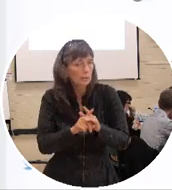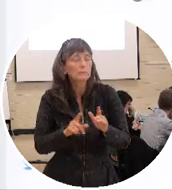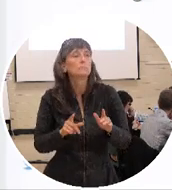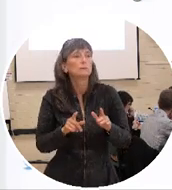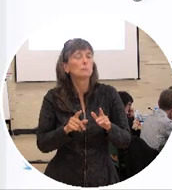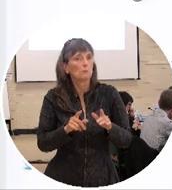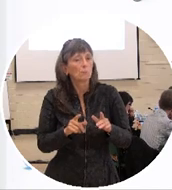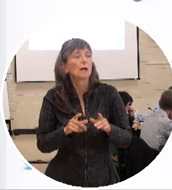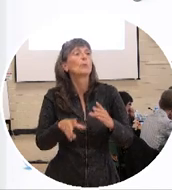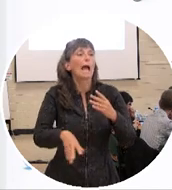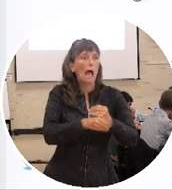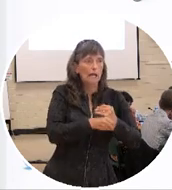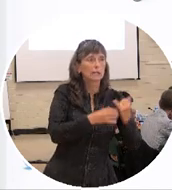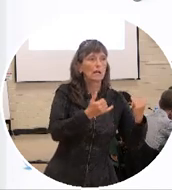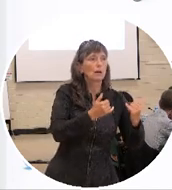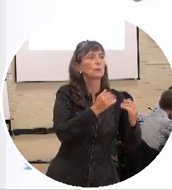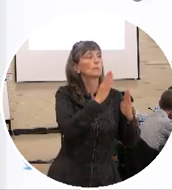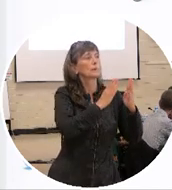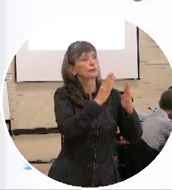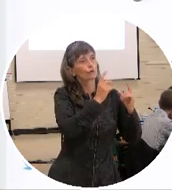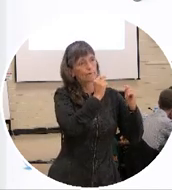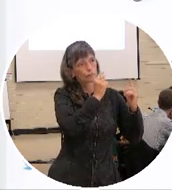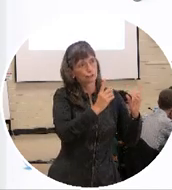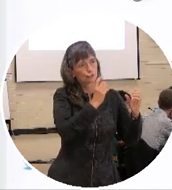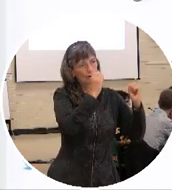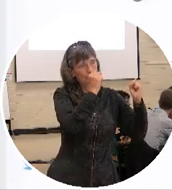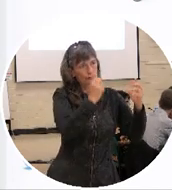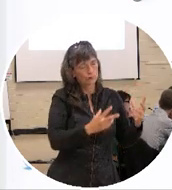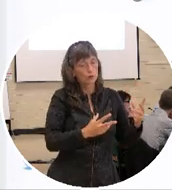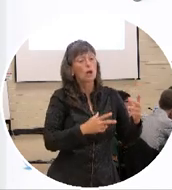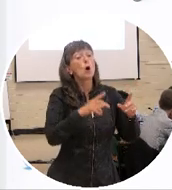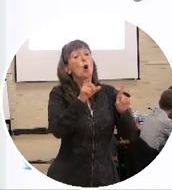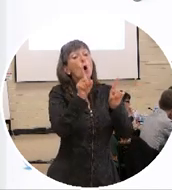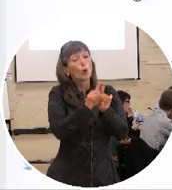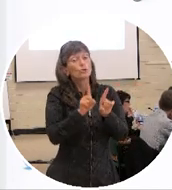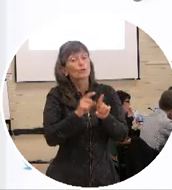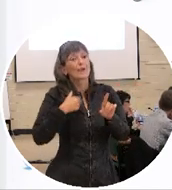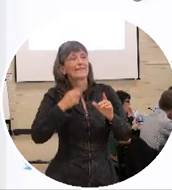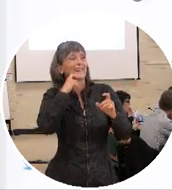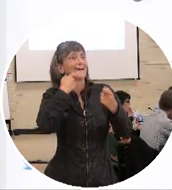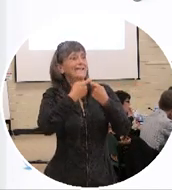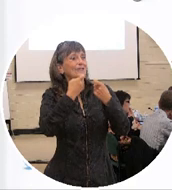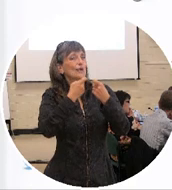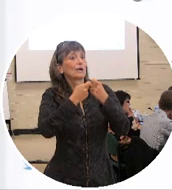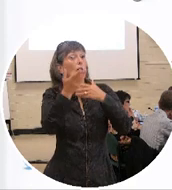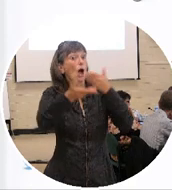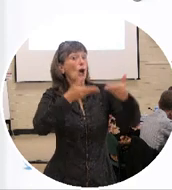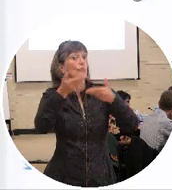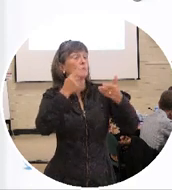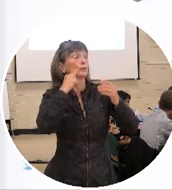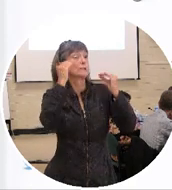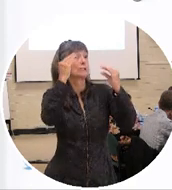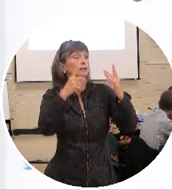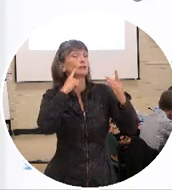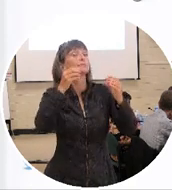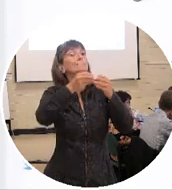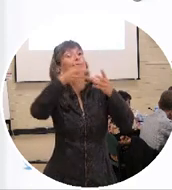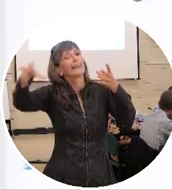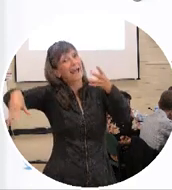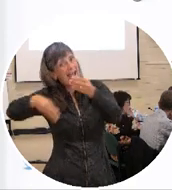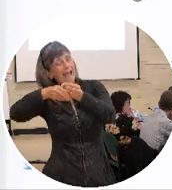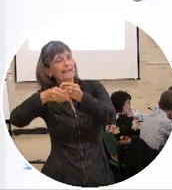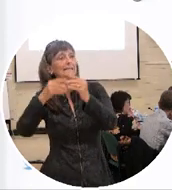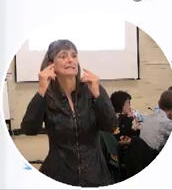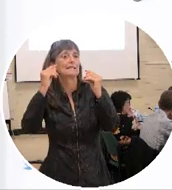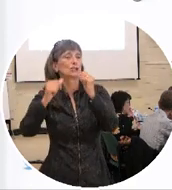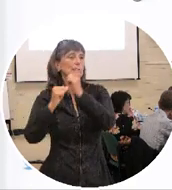in the coming year. And we have an electronic hiring package for teachers that will be expanded to teaching and learning assistants. And